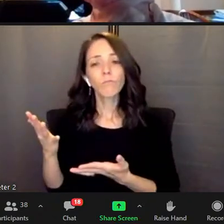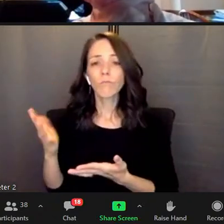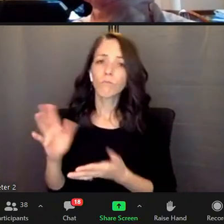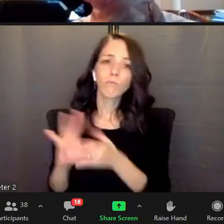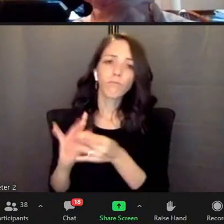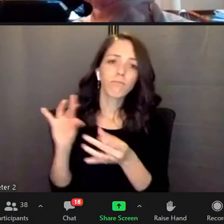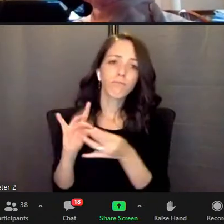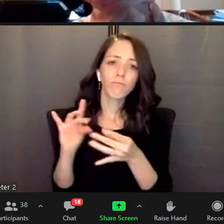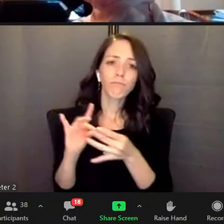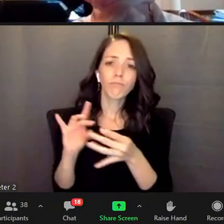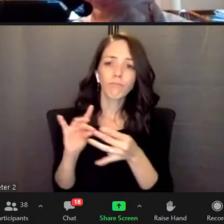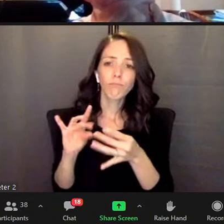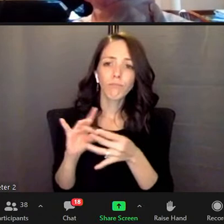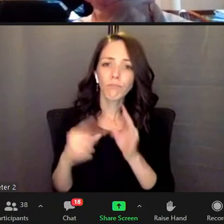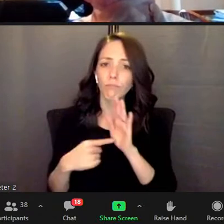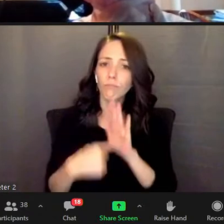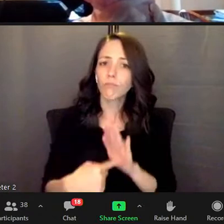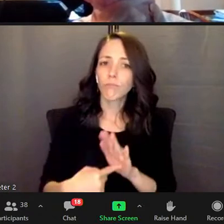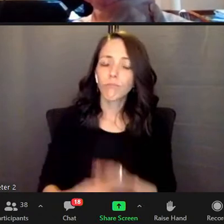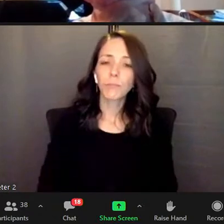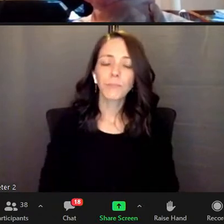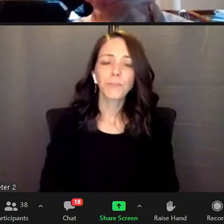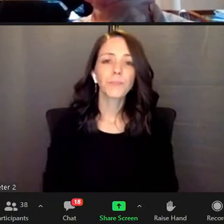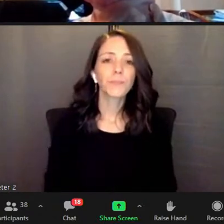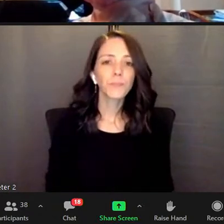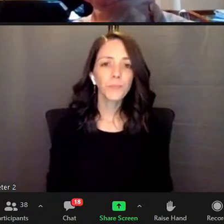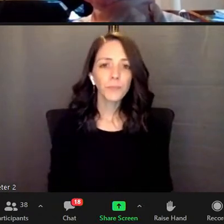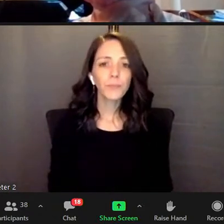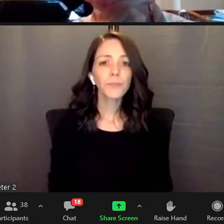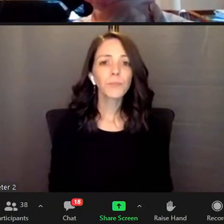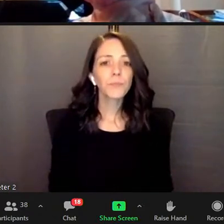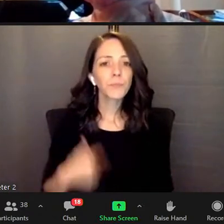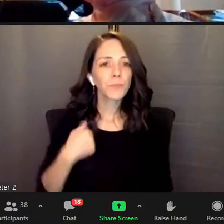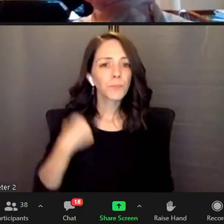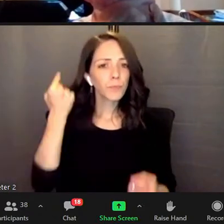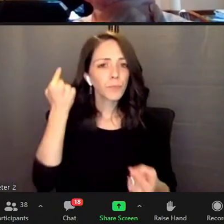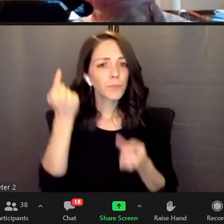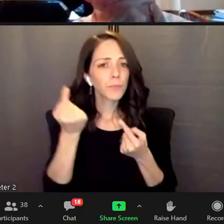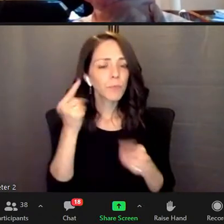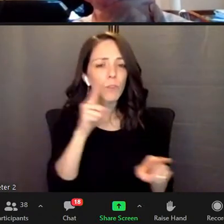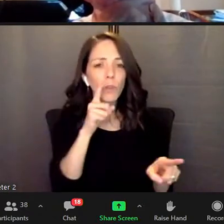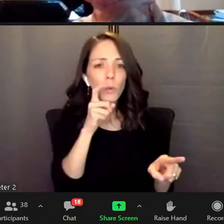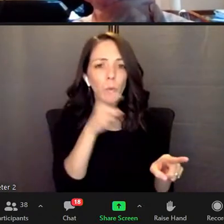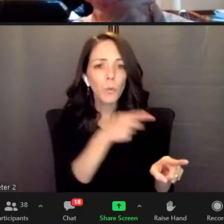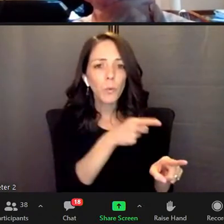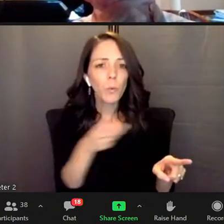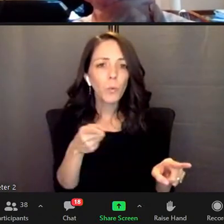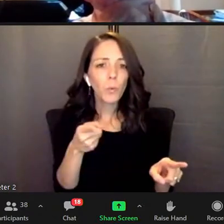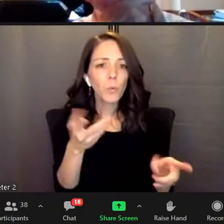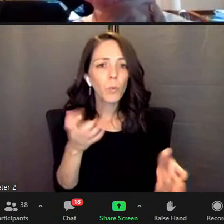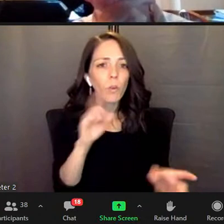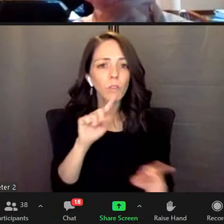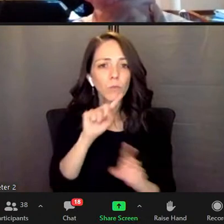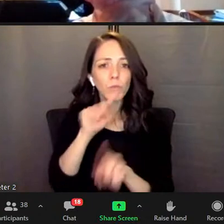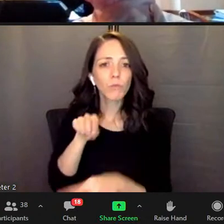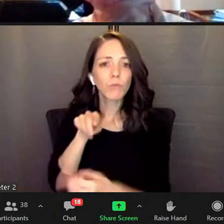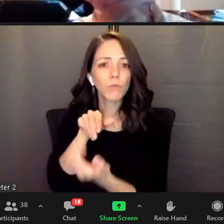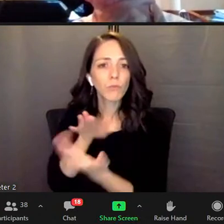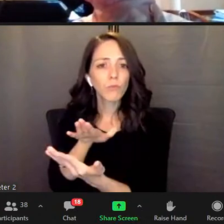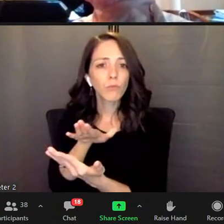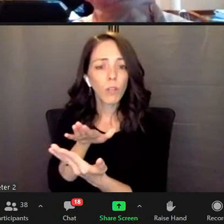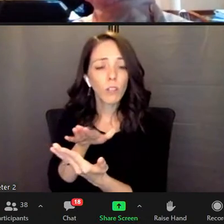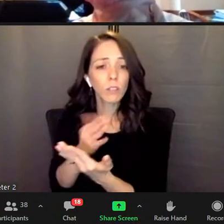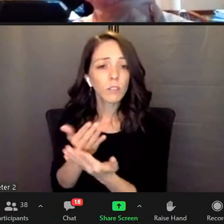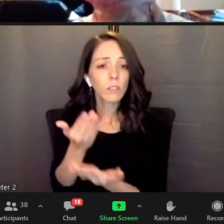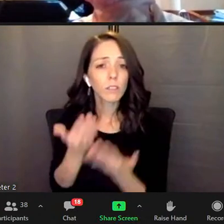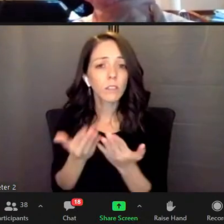speaking up and raising that. I wonder who on the board would like to address that. Perhaps,